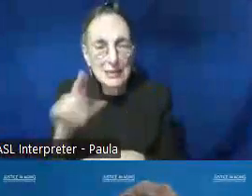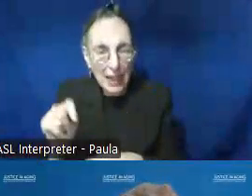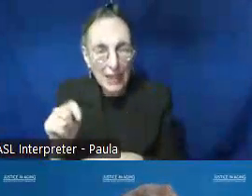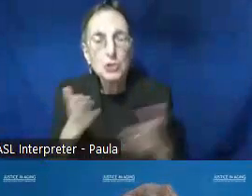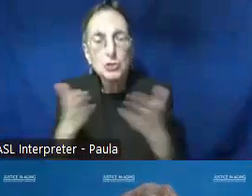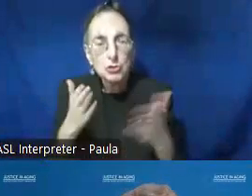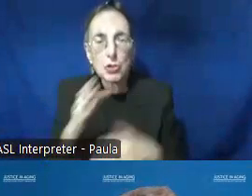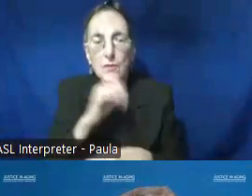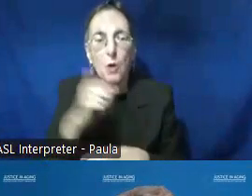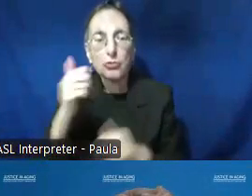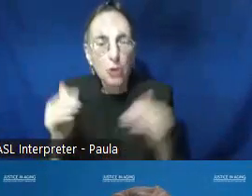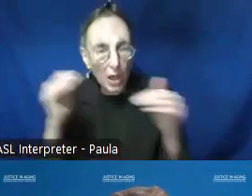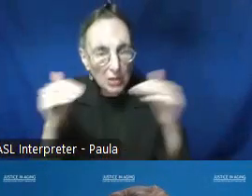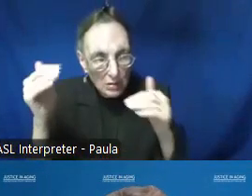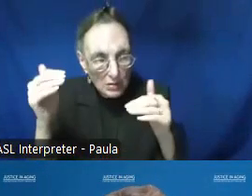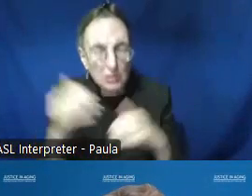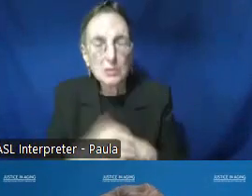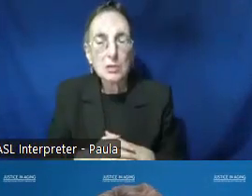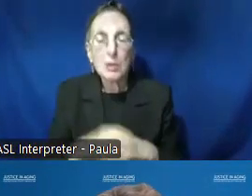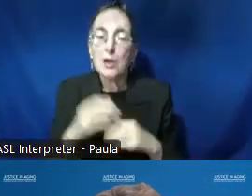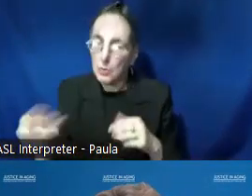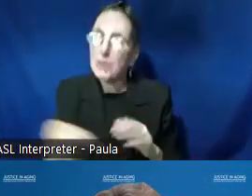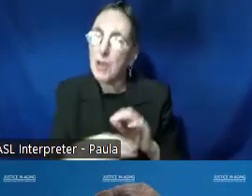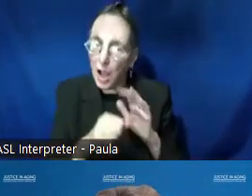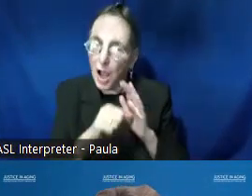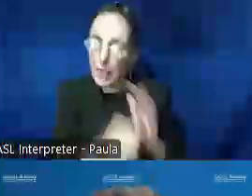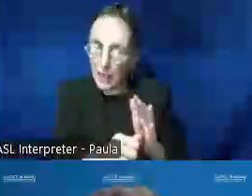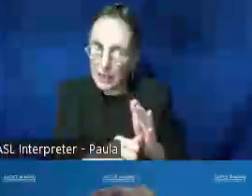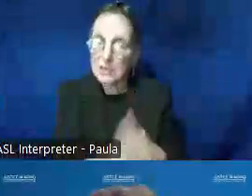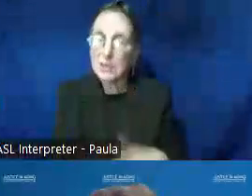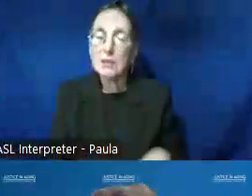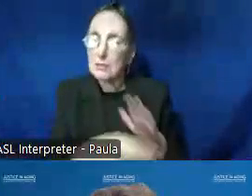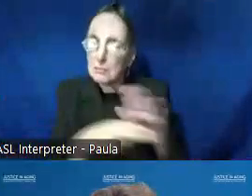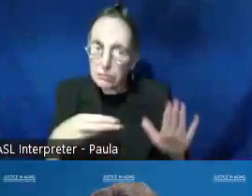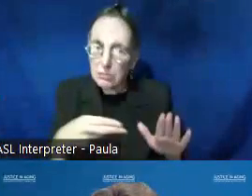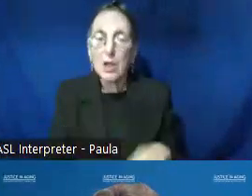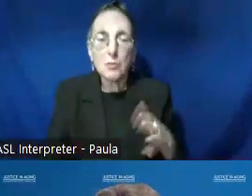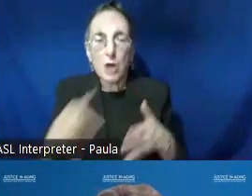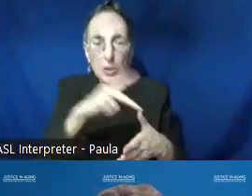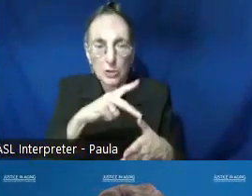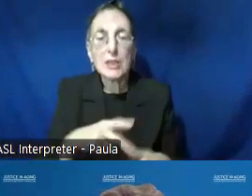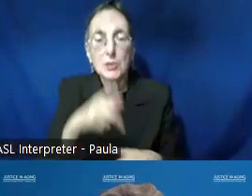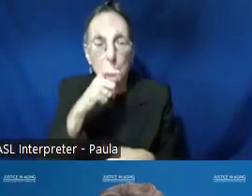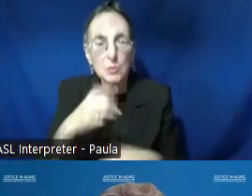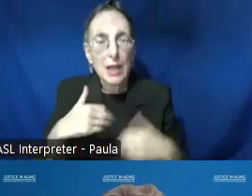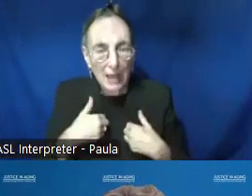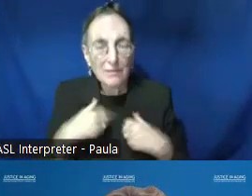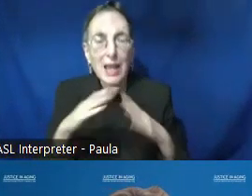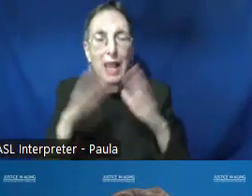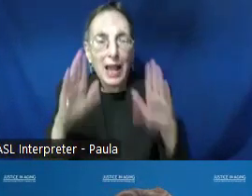adults, which highlights prioritizing those who have housing